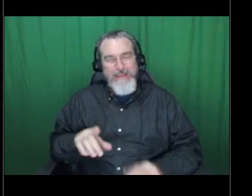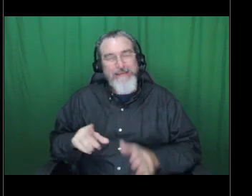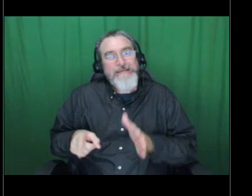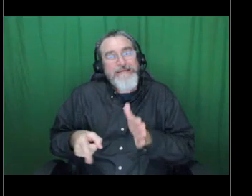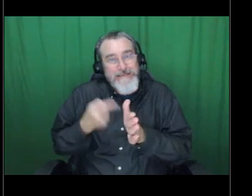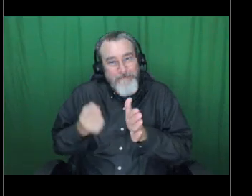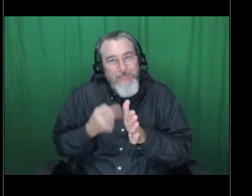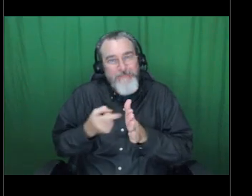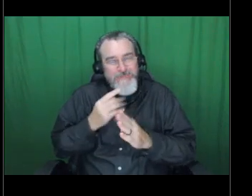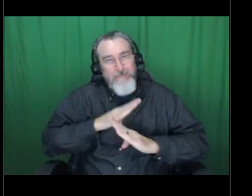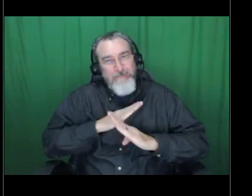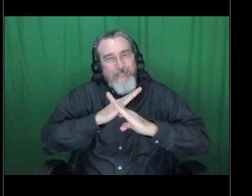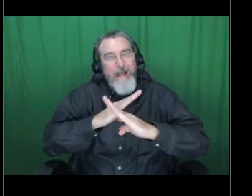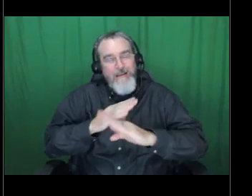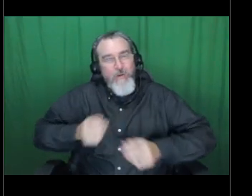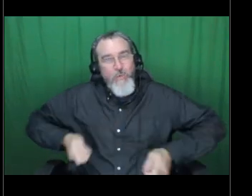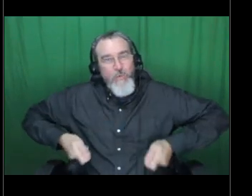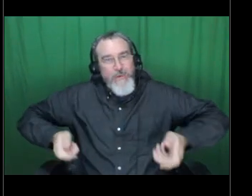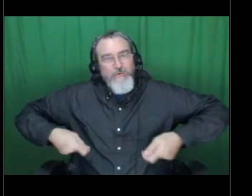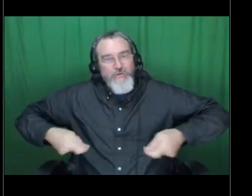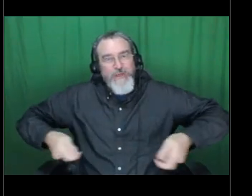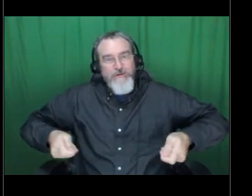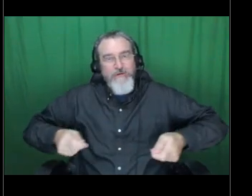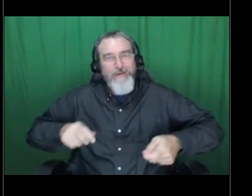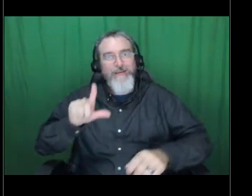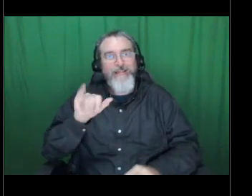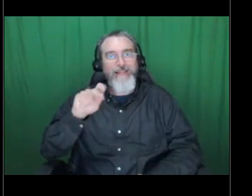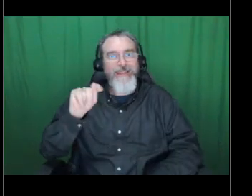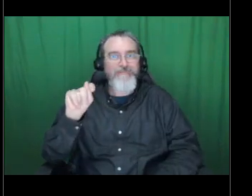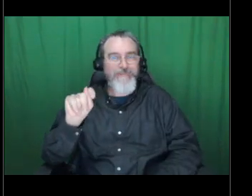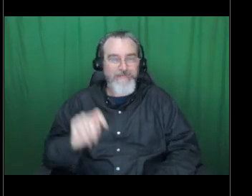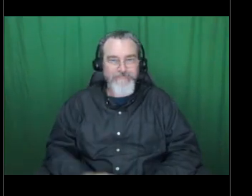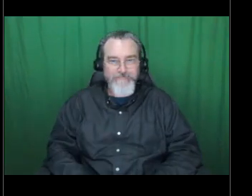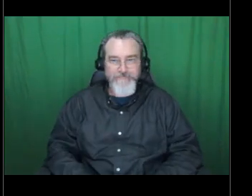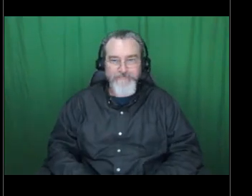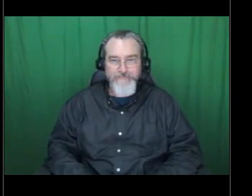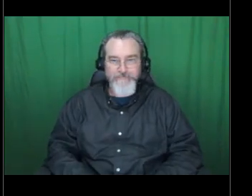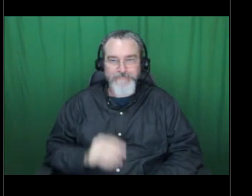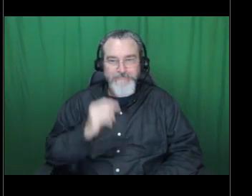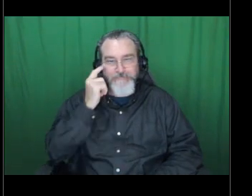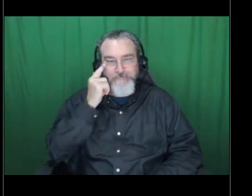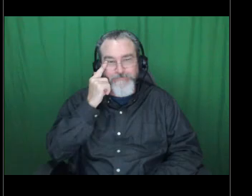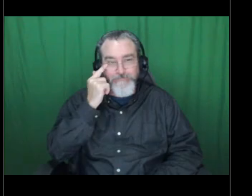of wheelchair lifts. Excuse me.